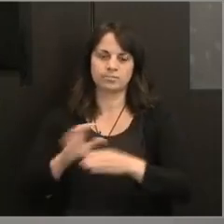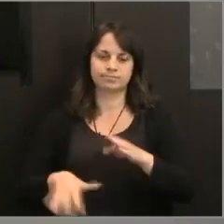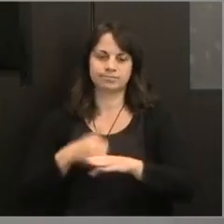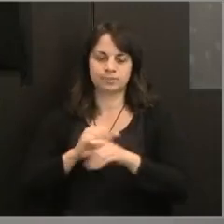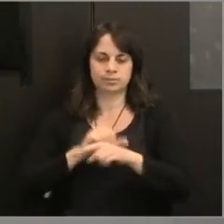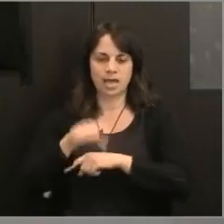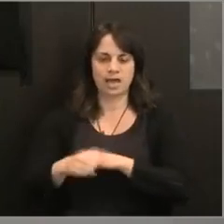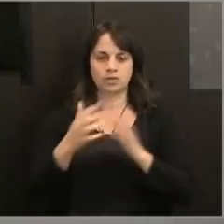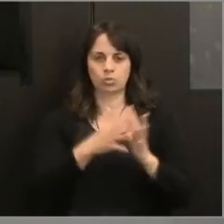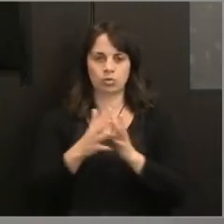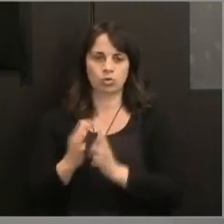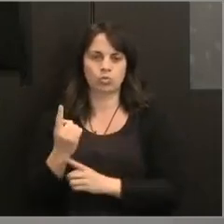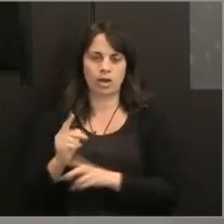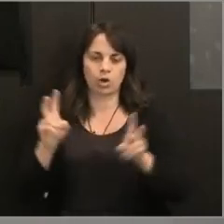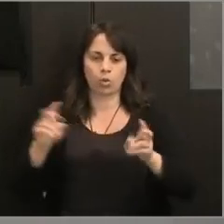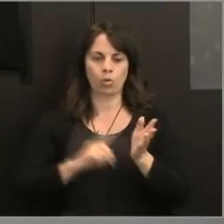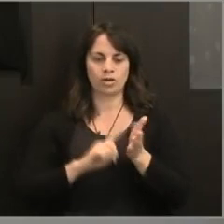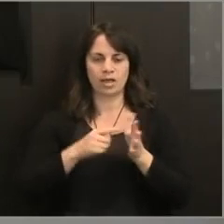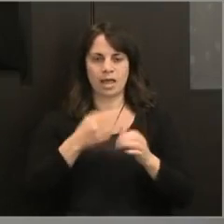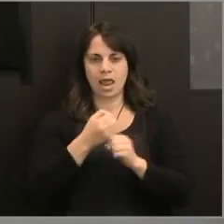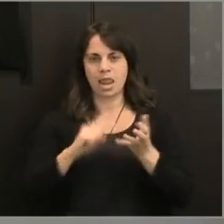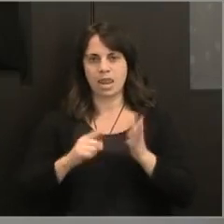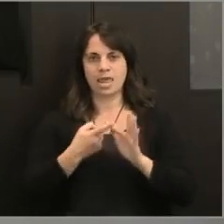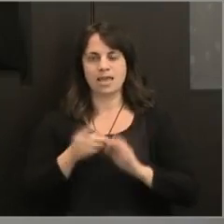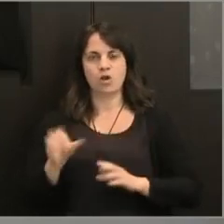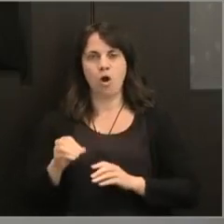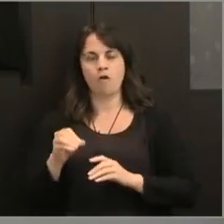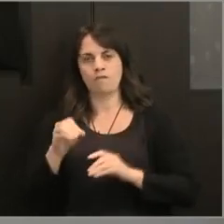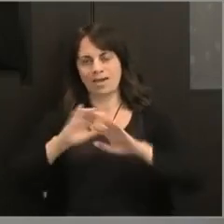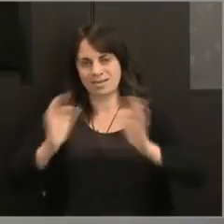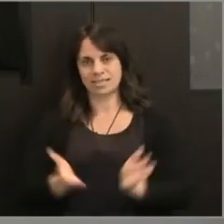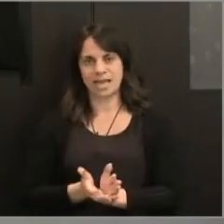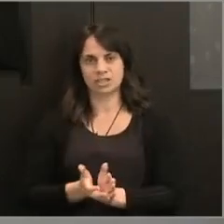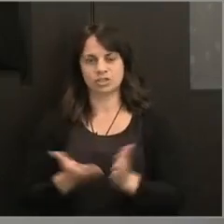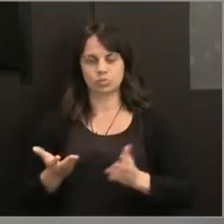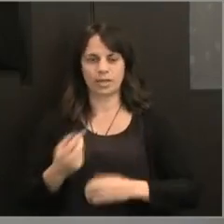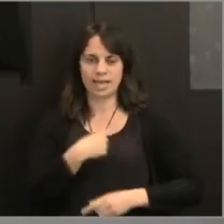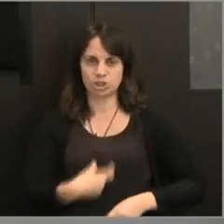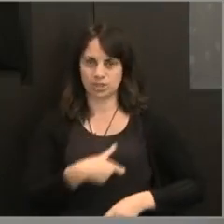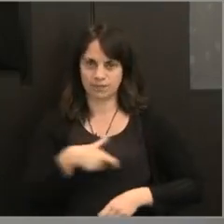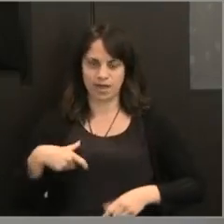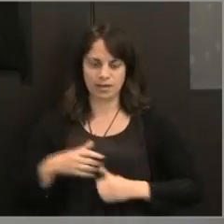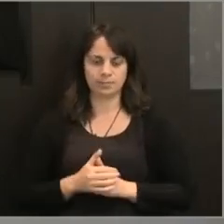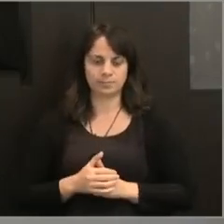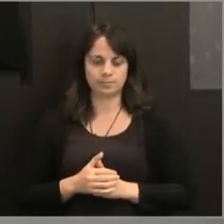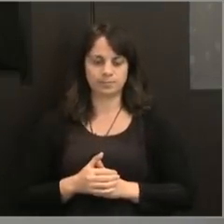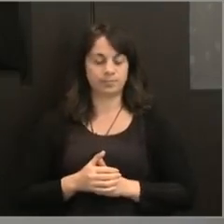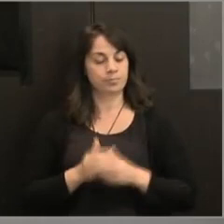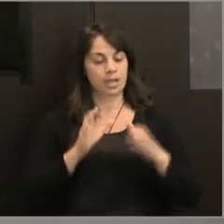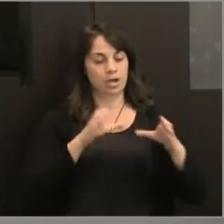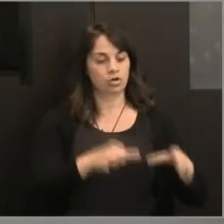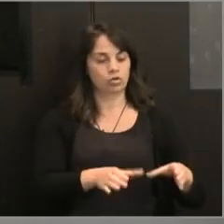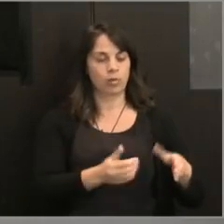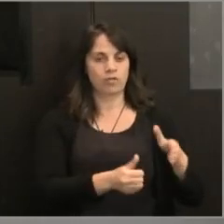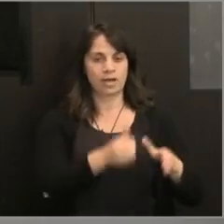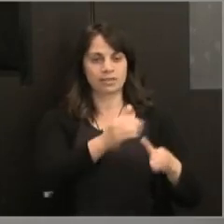War called the League of Nations in Geneva. And so a group of rangatira travelled